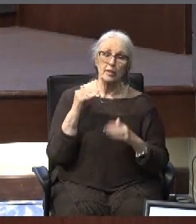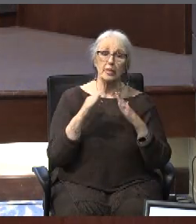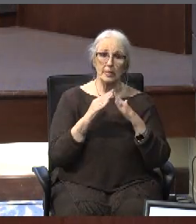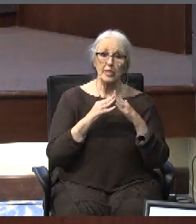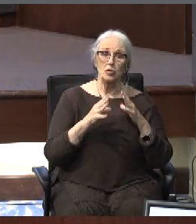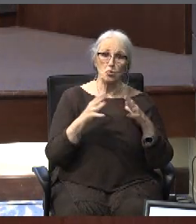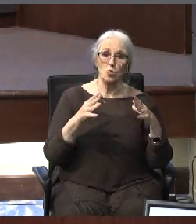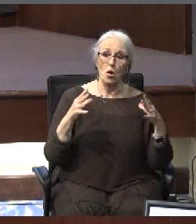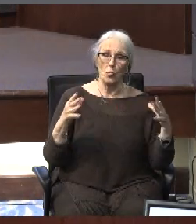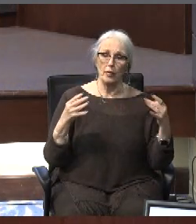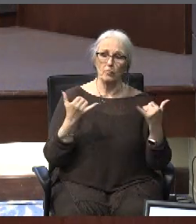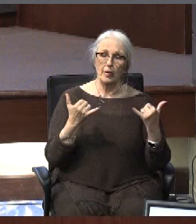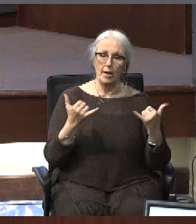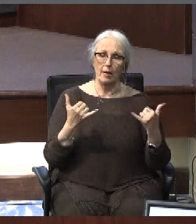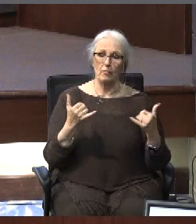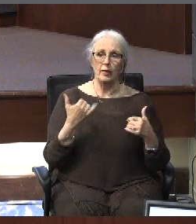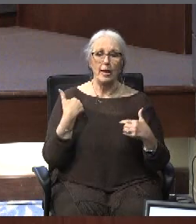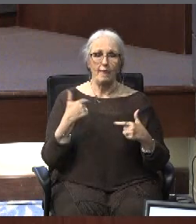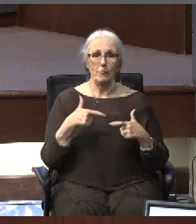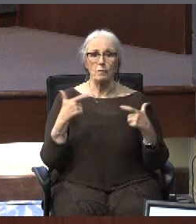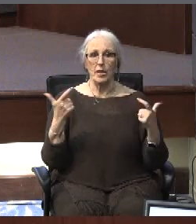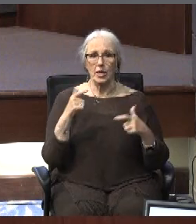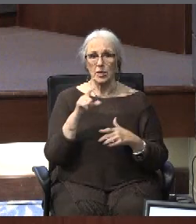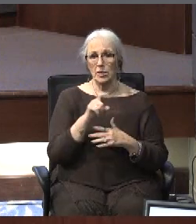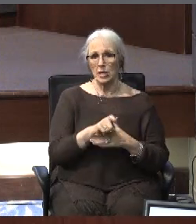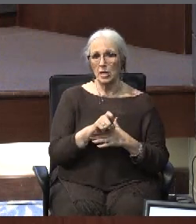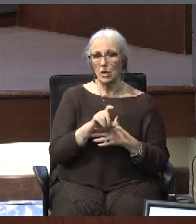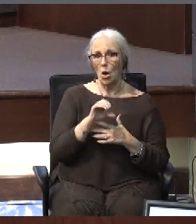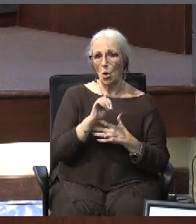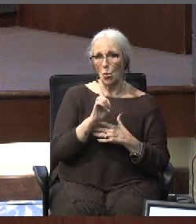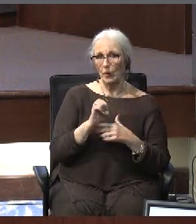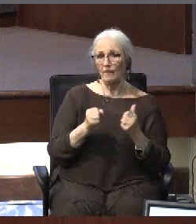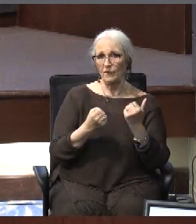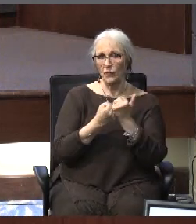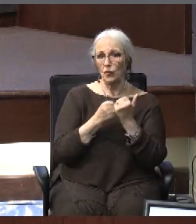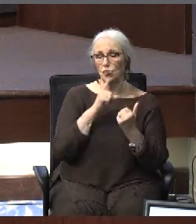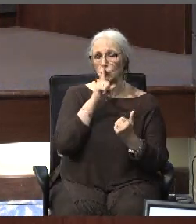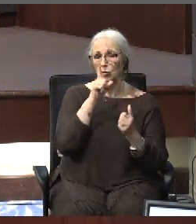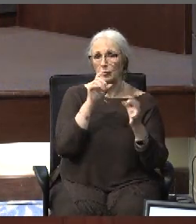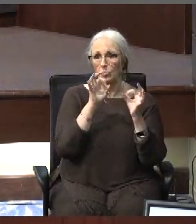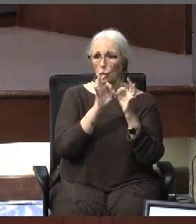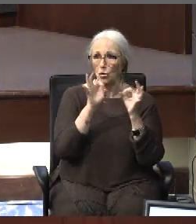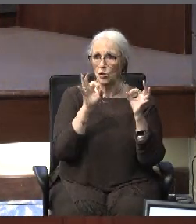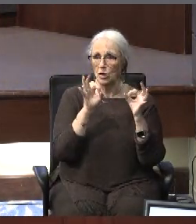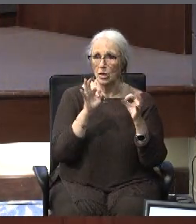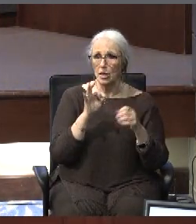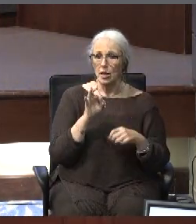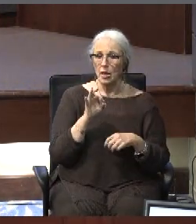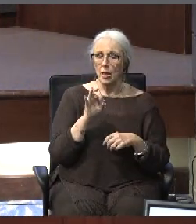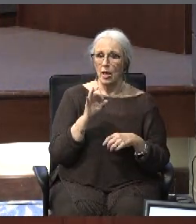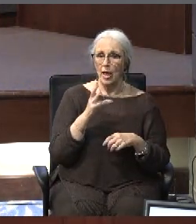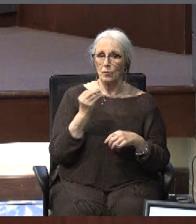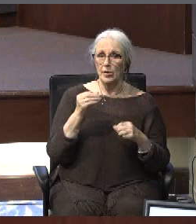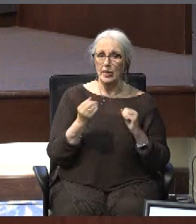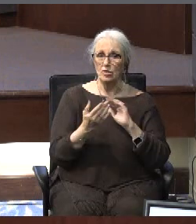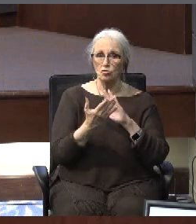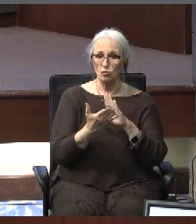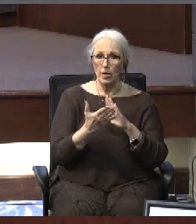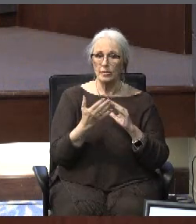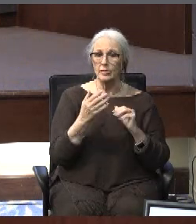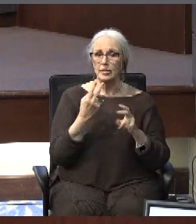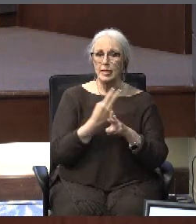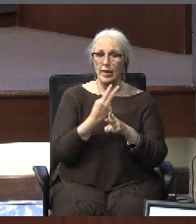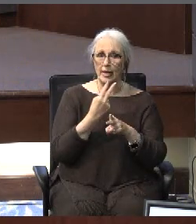is growing right now, and we have a high need. Code enforcement is a very important element that we need to address and stay on top